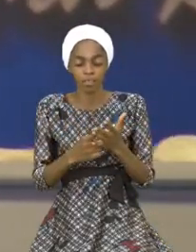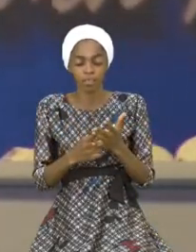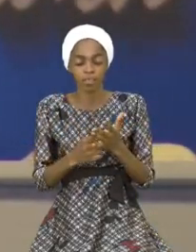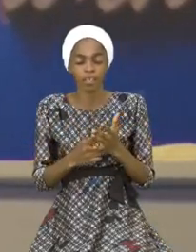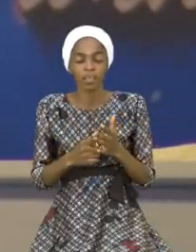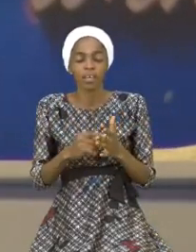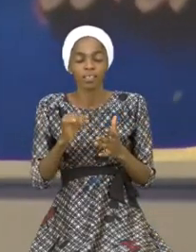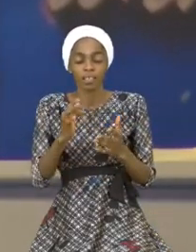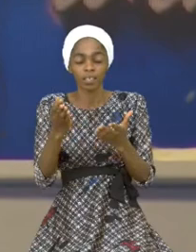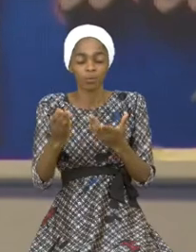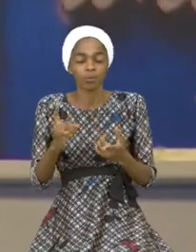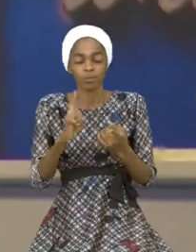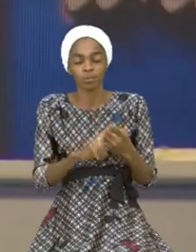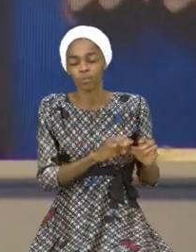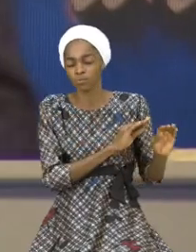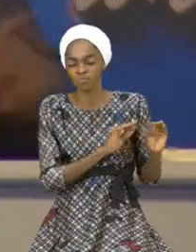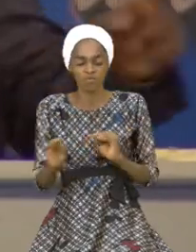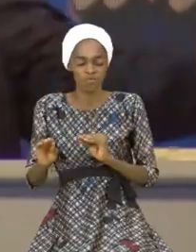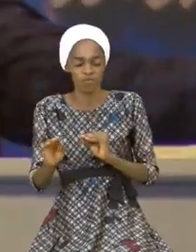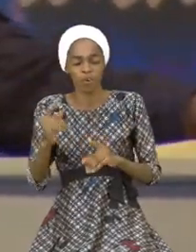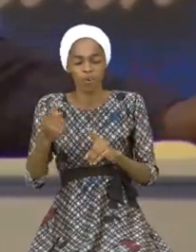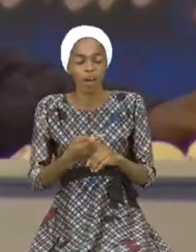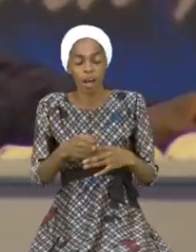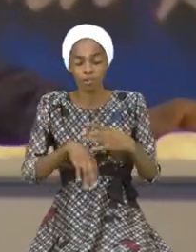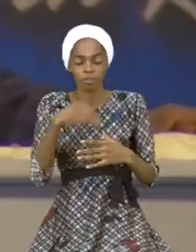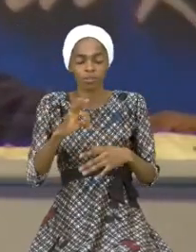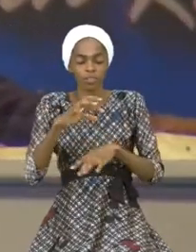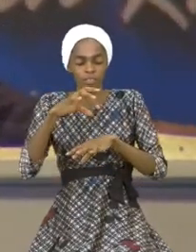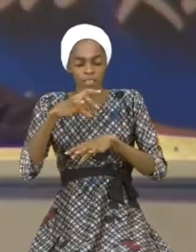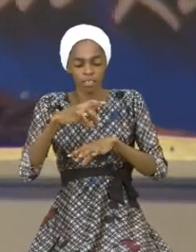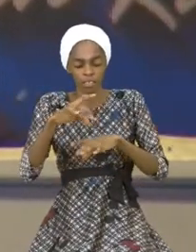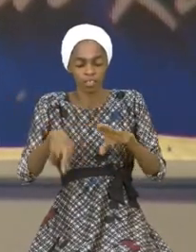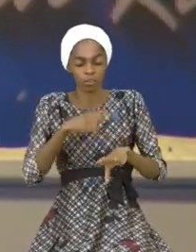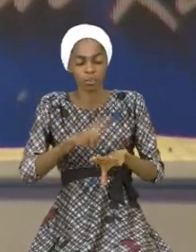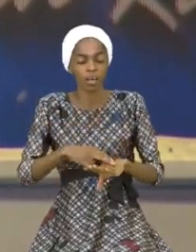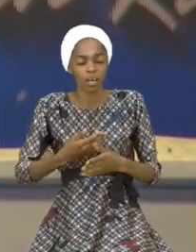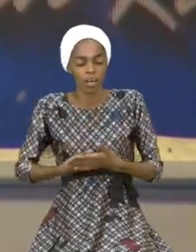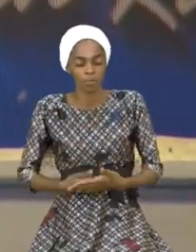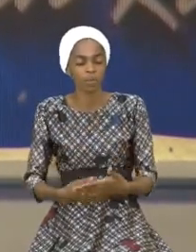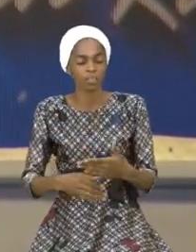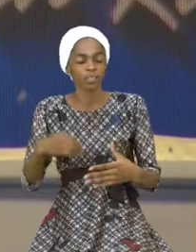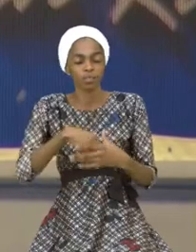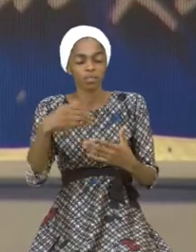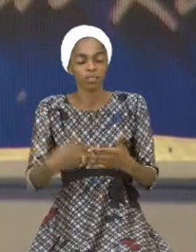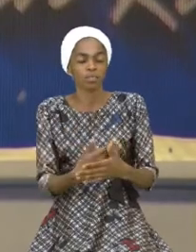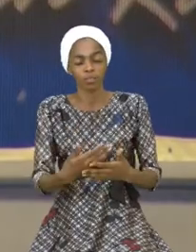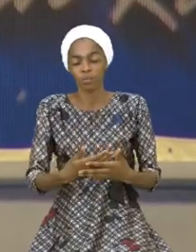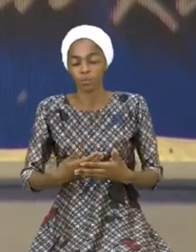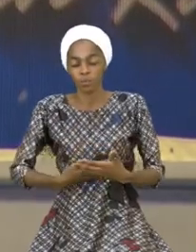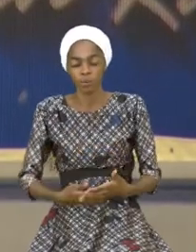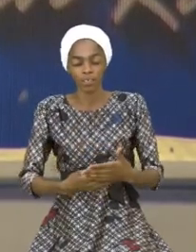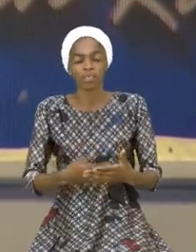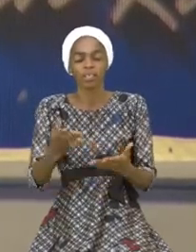move out of the natural birth into the new birth. They want to move away from the